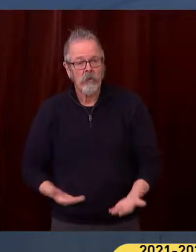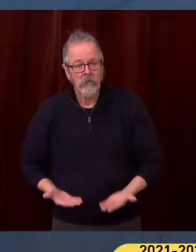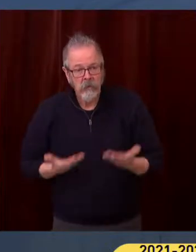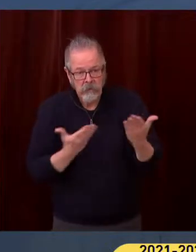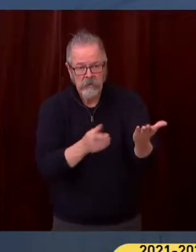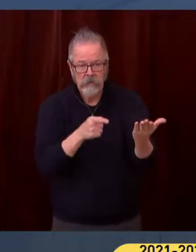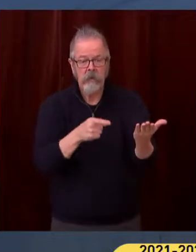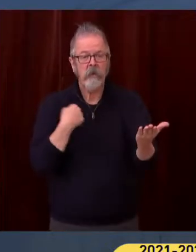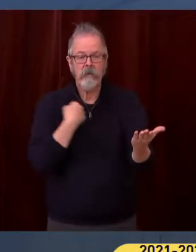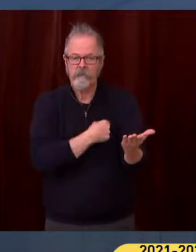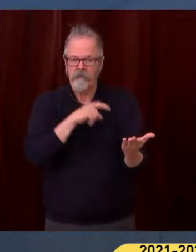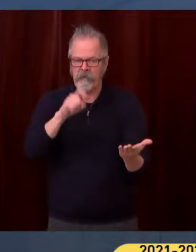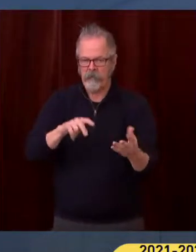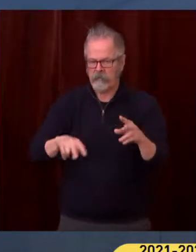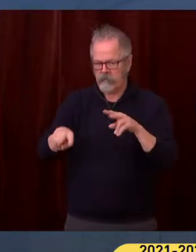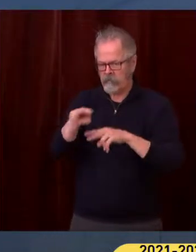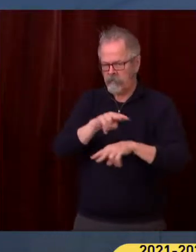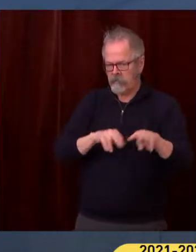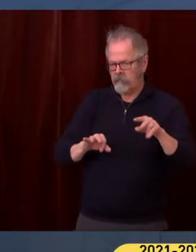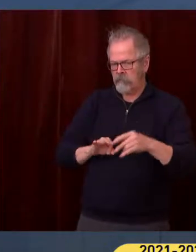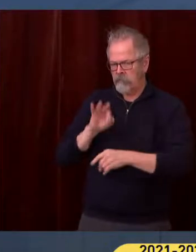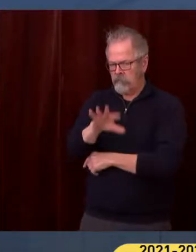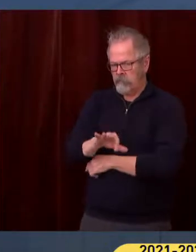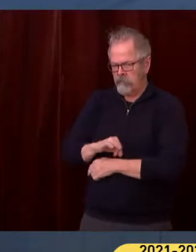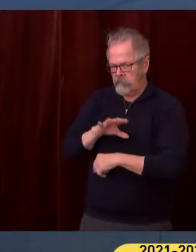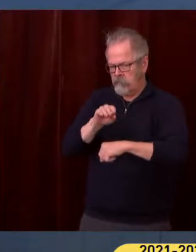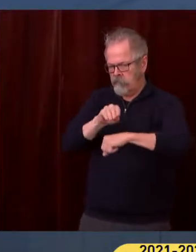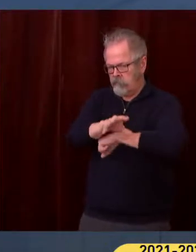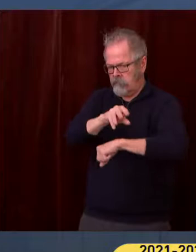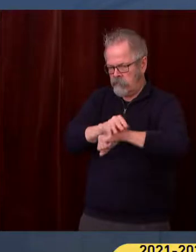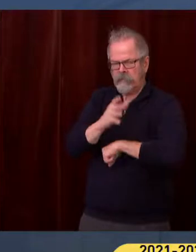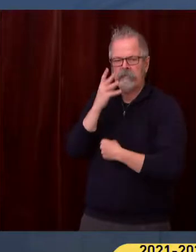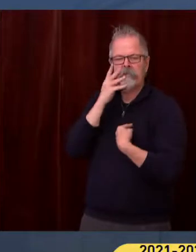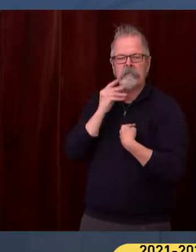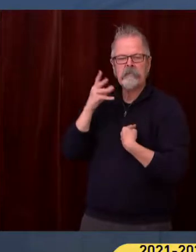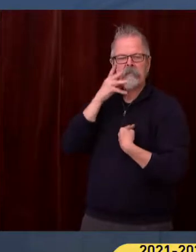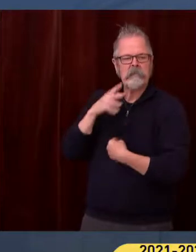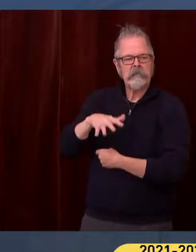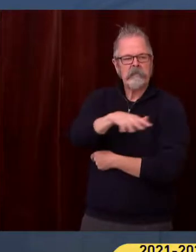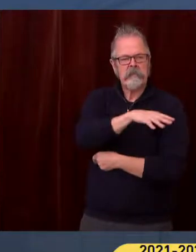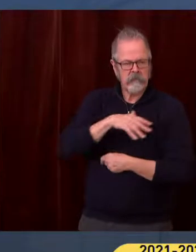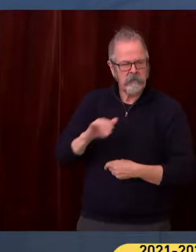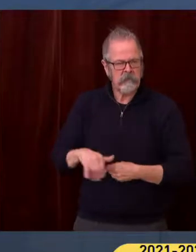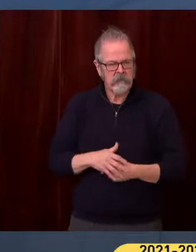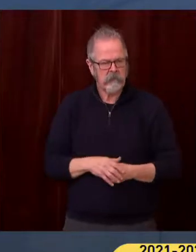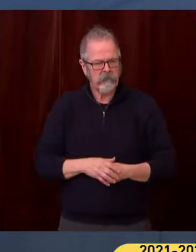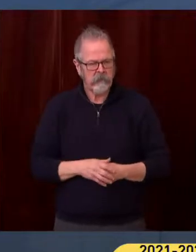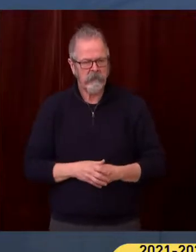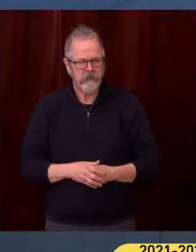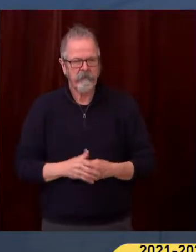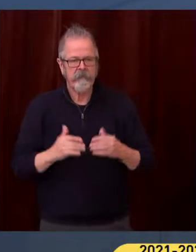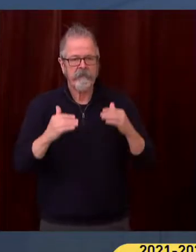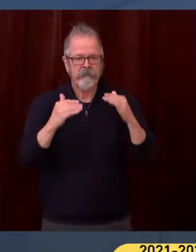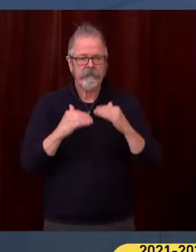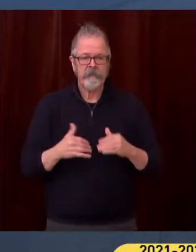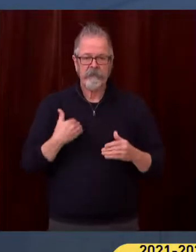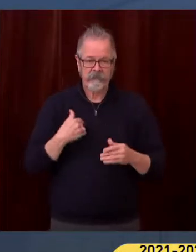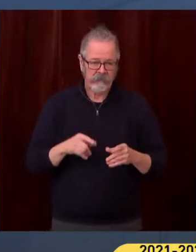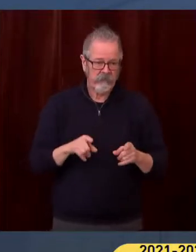I'm also proposing to fund several staff and programs focused on environmental justice in key agencies,